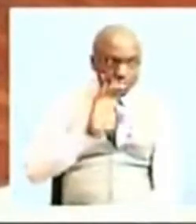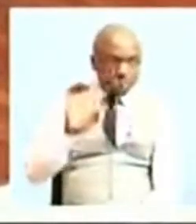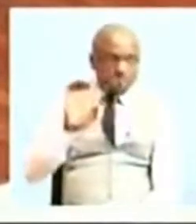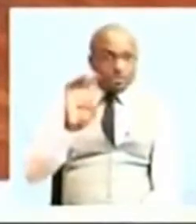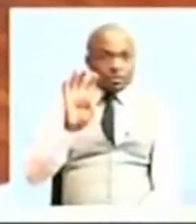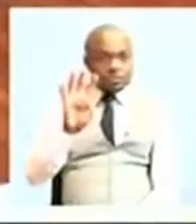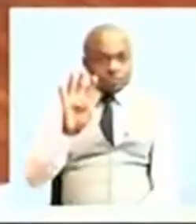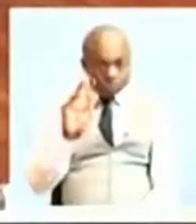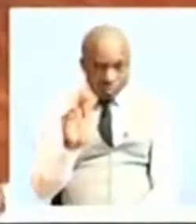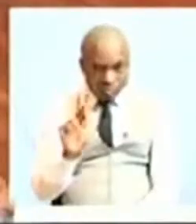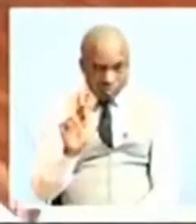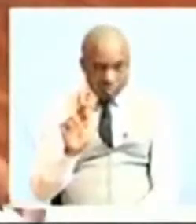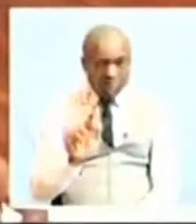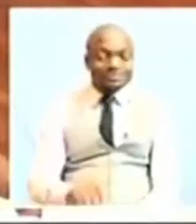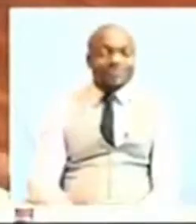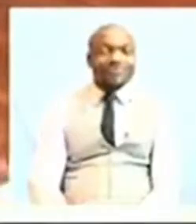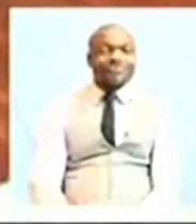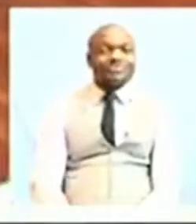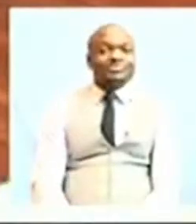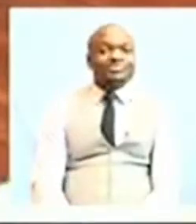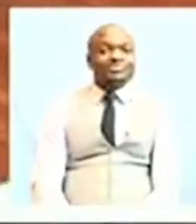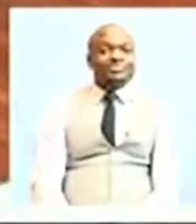22,073,404 kwacha.